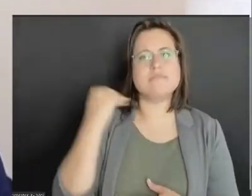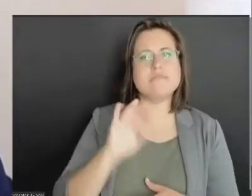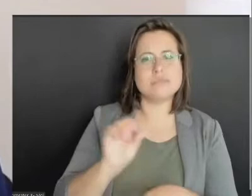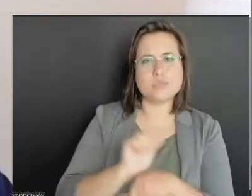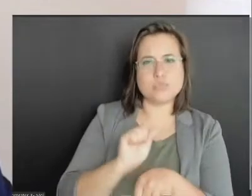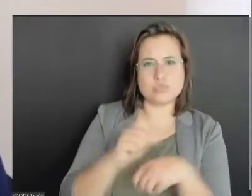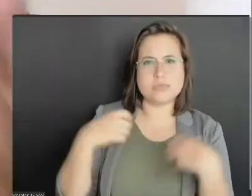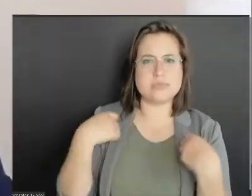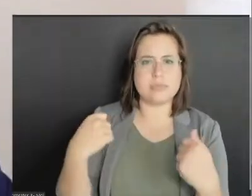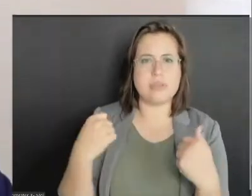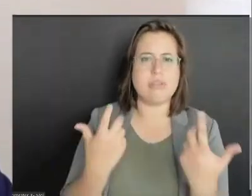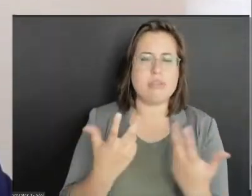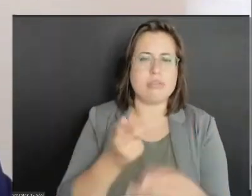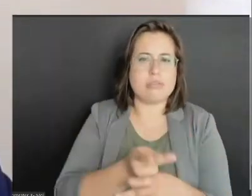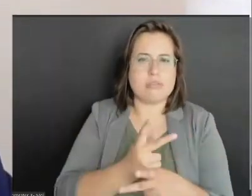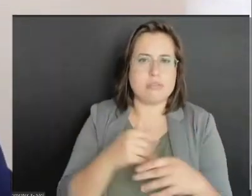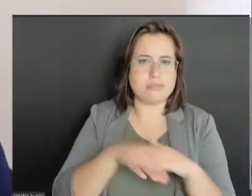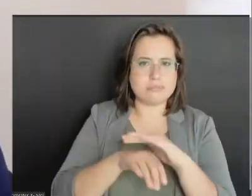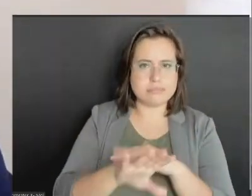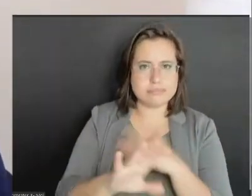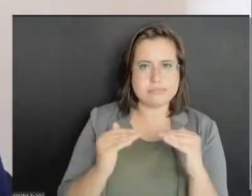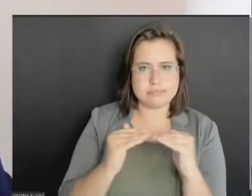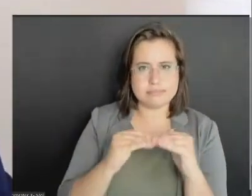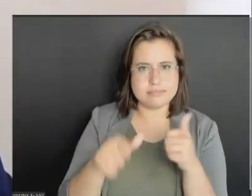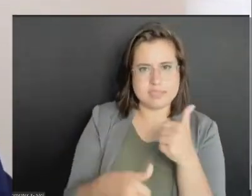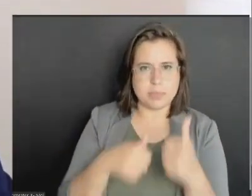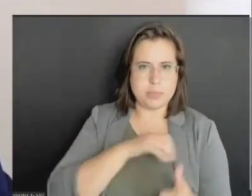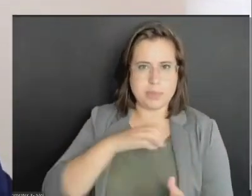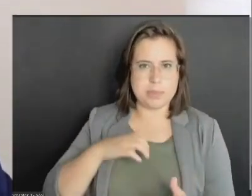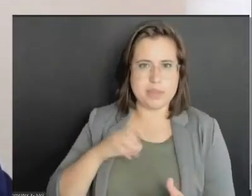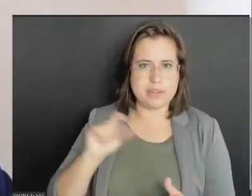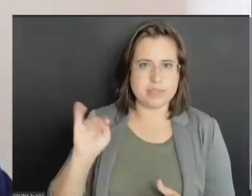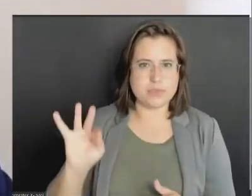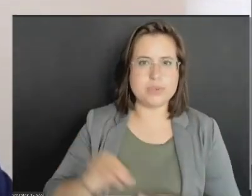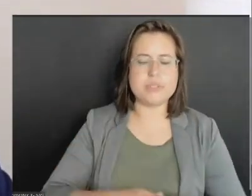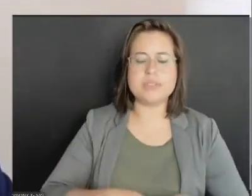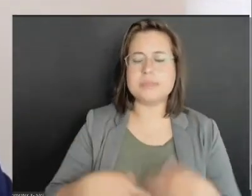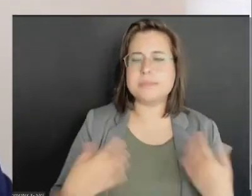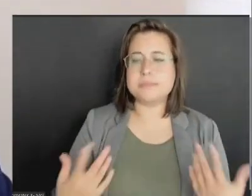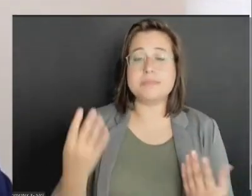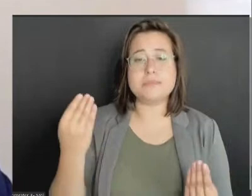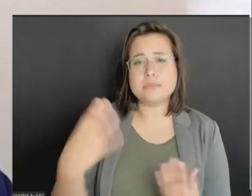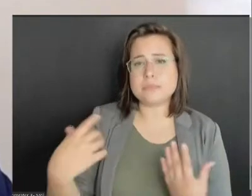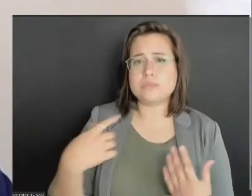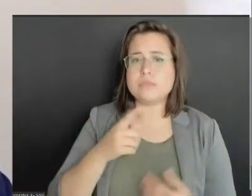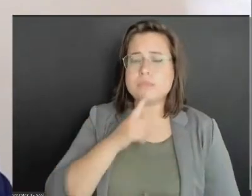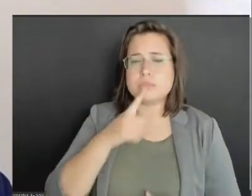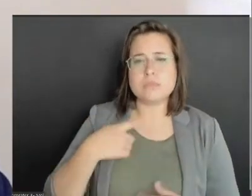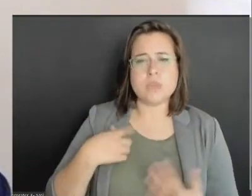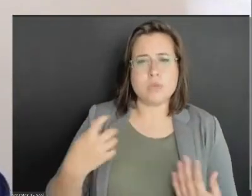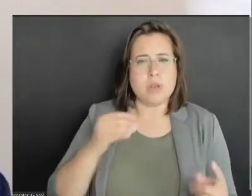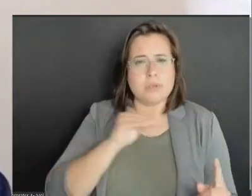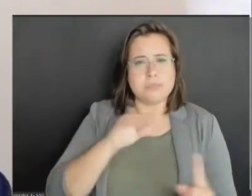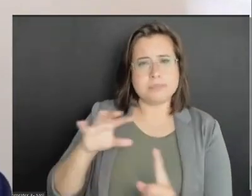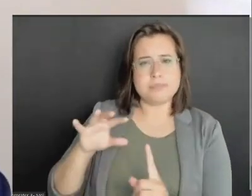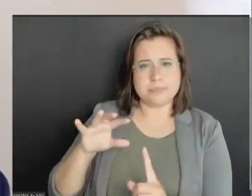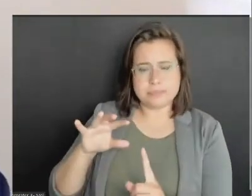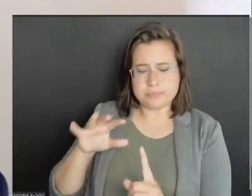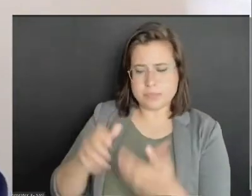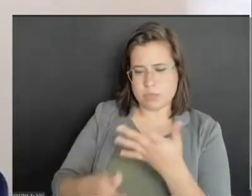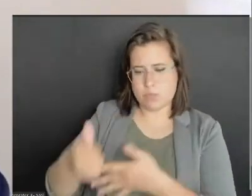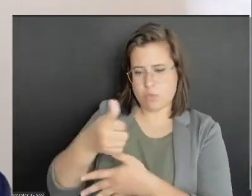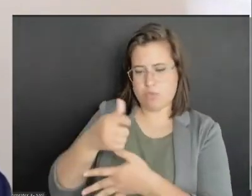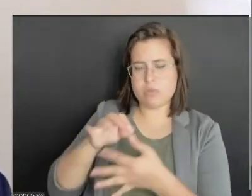and Quality Subcommittee and the entire task force. I wanted to raise, however, really elevate the priority around the public